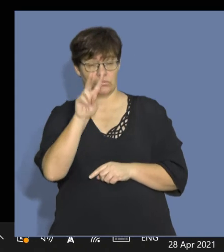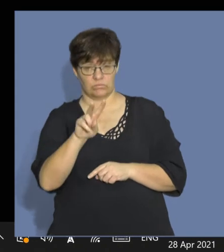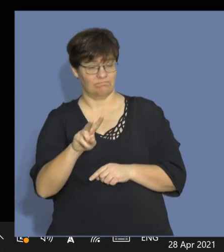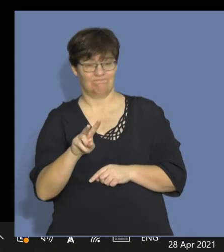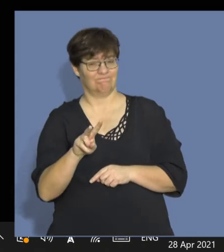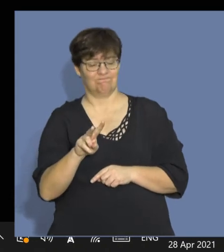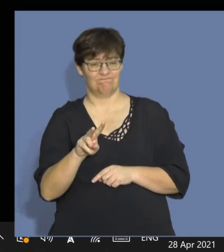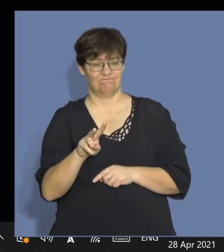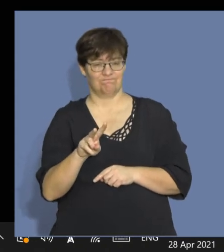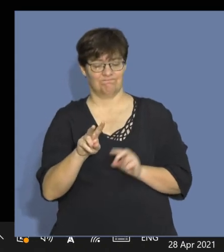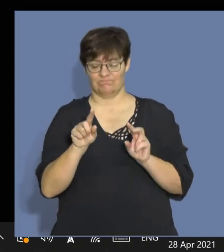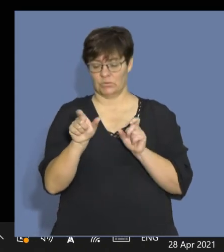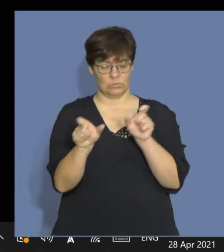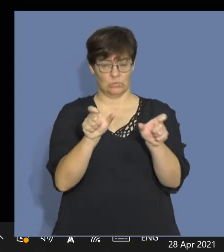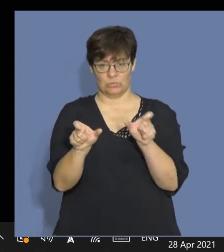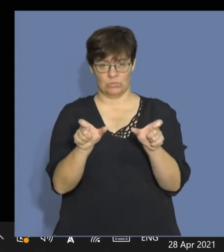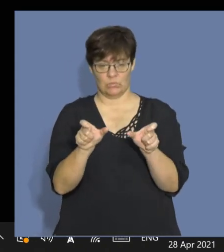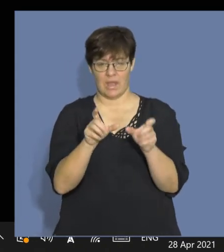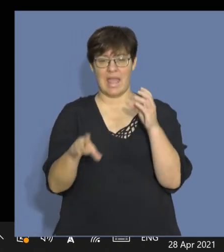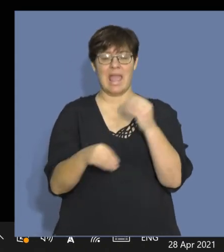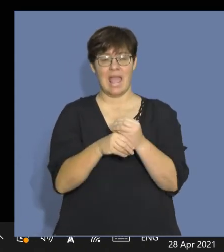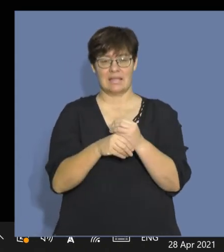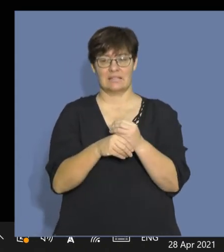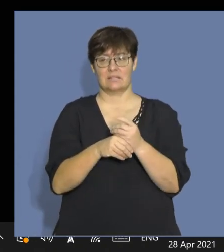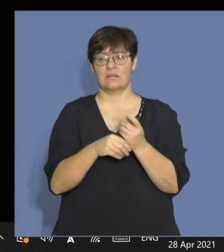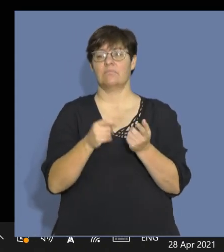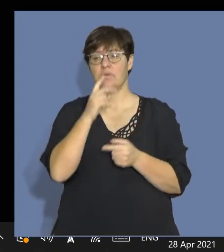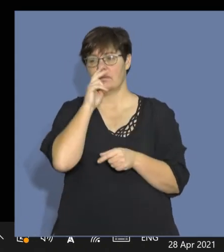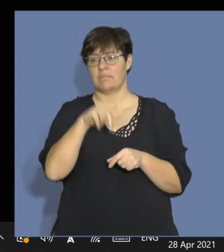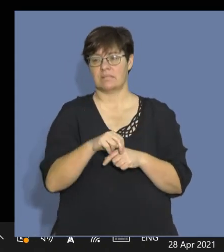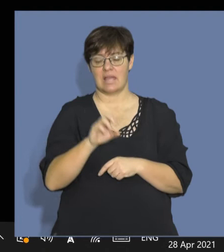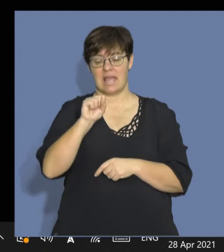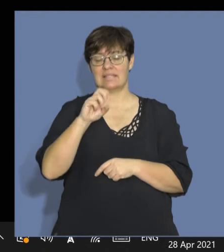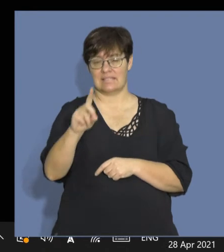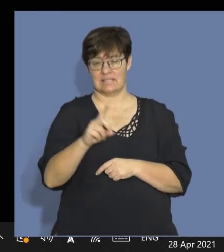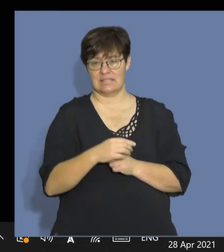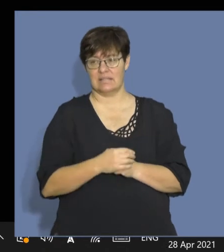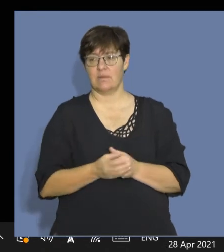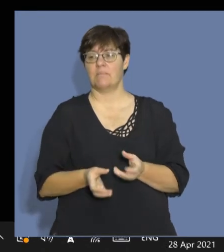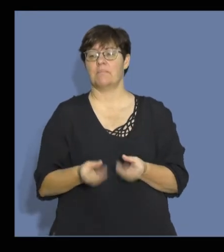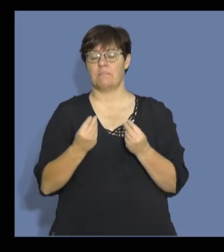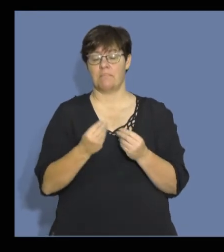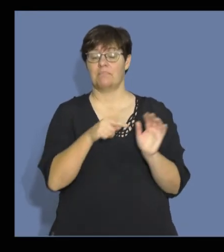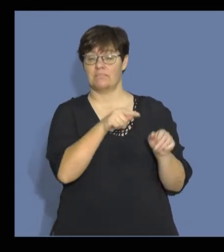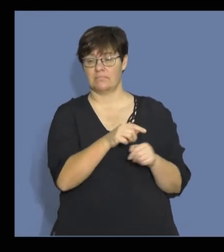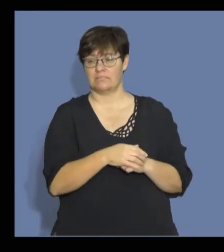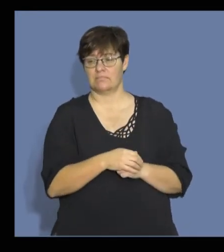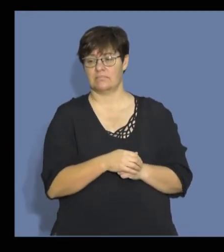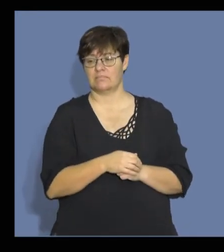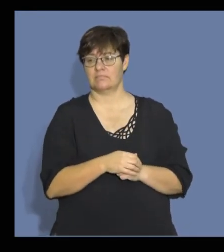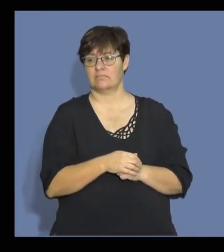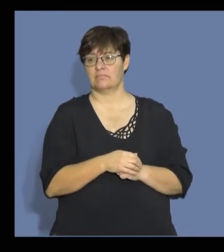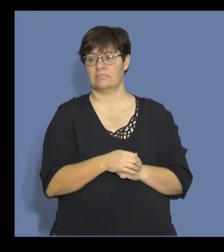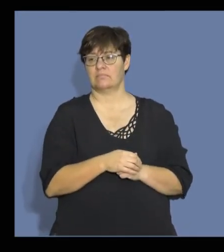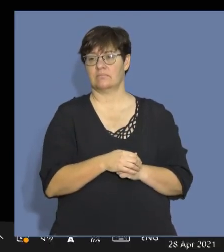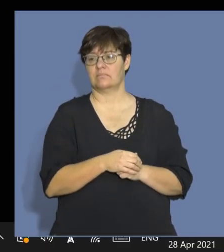thing, because it's two terms, because I'm adding two things, I am actually going to go SD, and I am actually going to write down, oh, sorry, let me